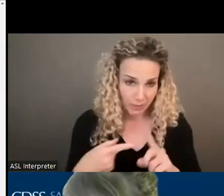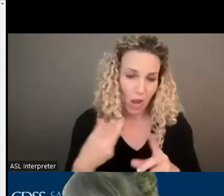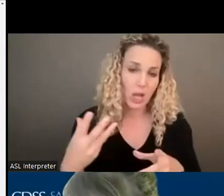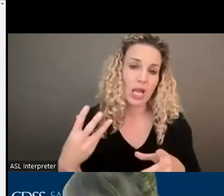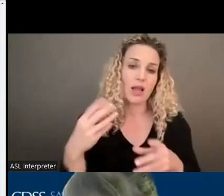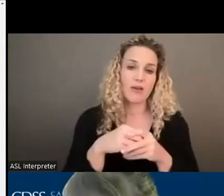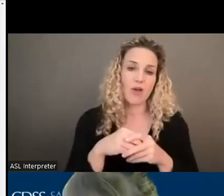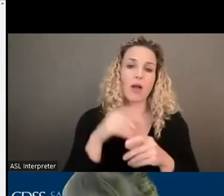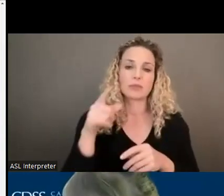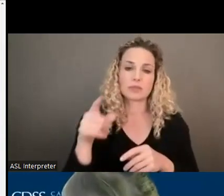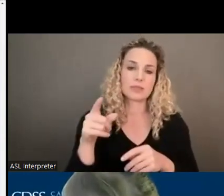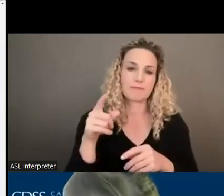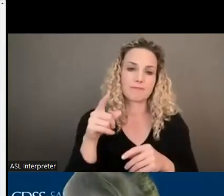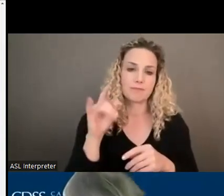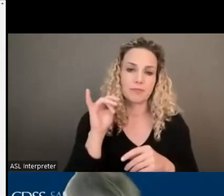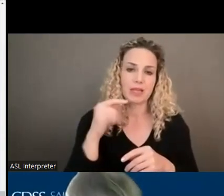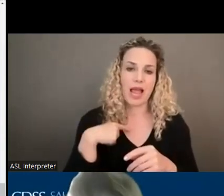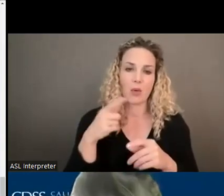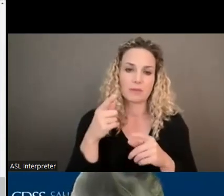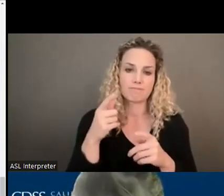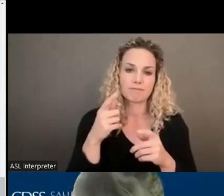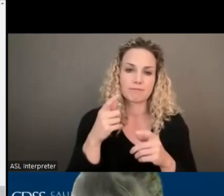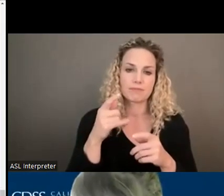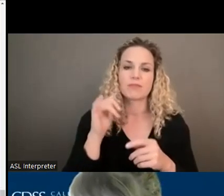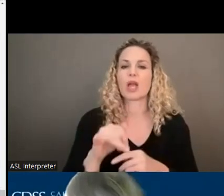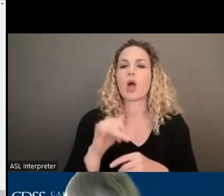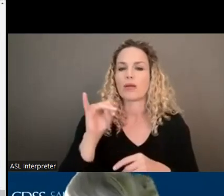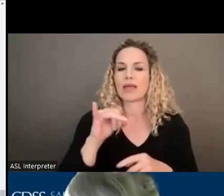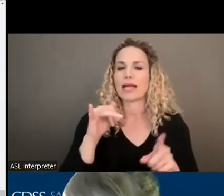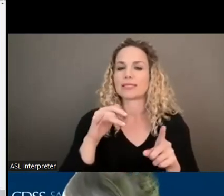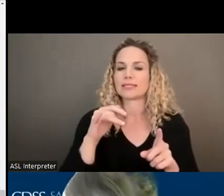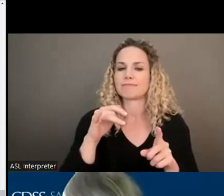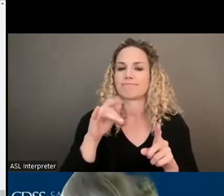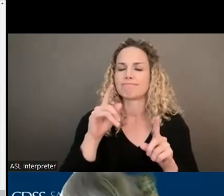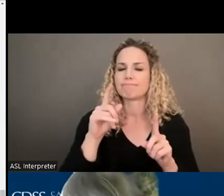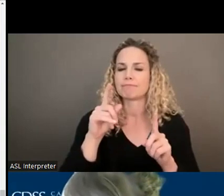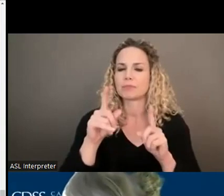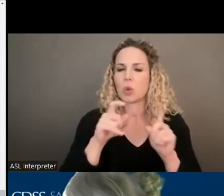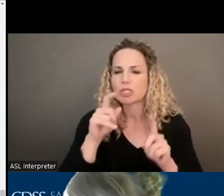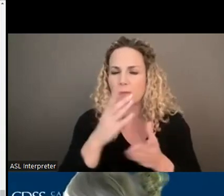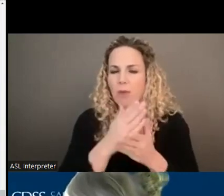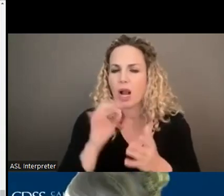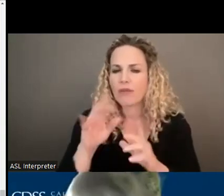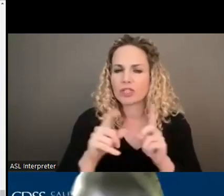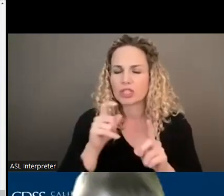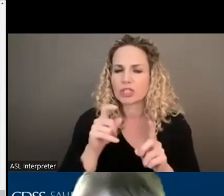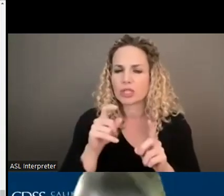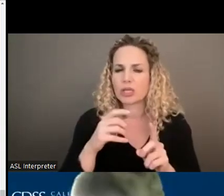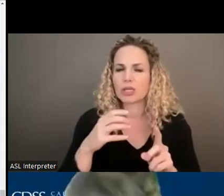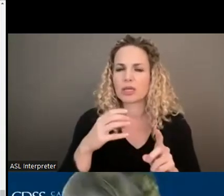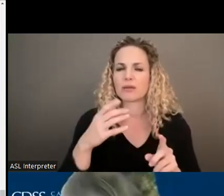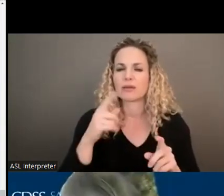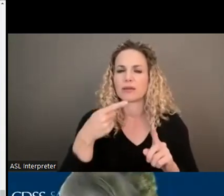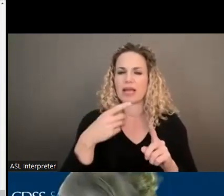our attestation portion of the survey. And I know that some providers are concerned about